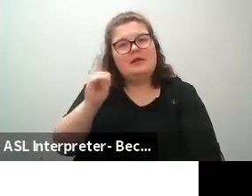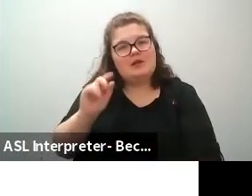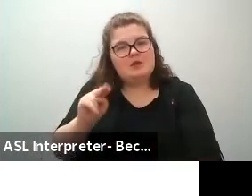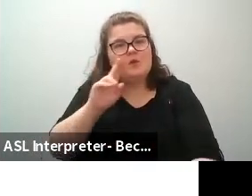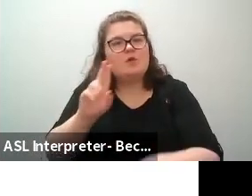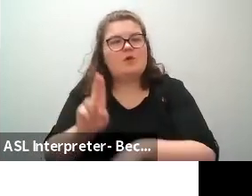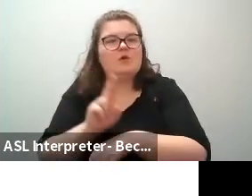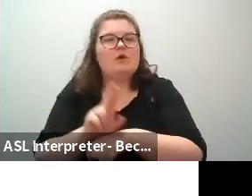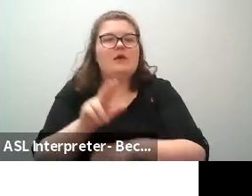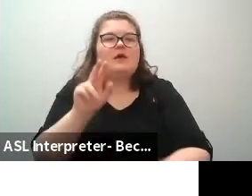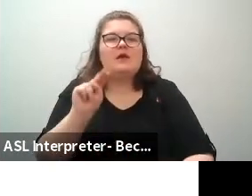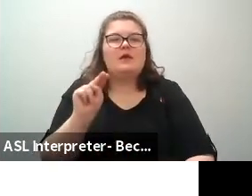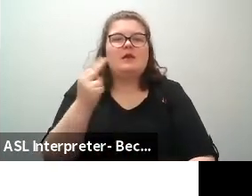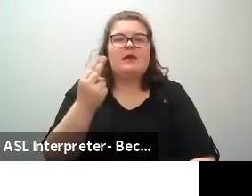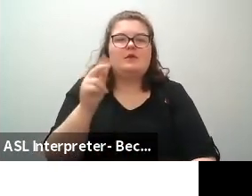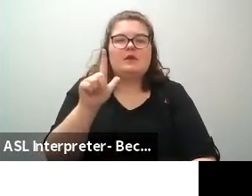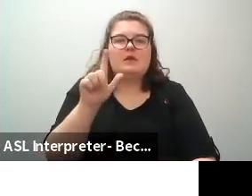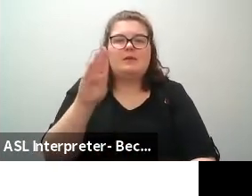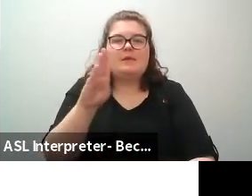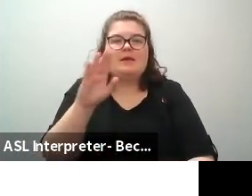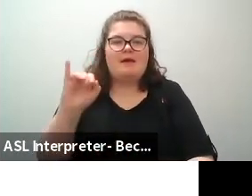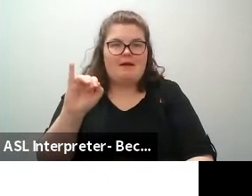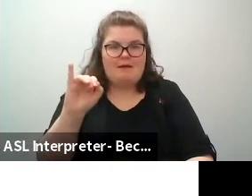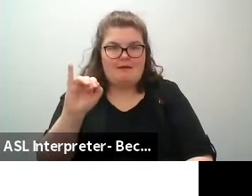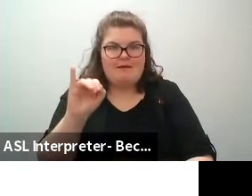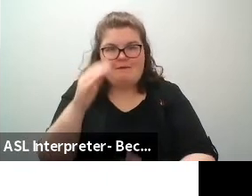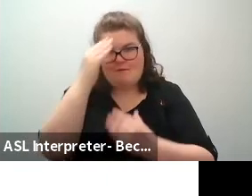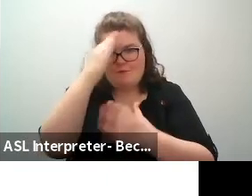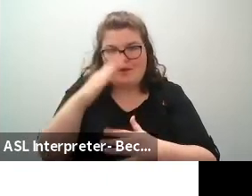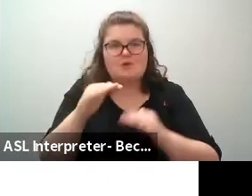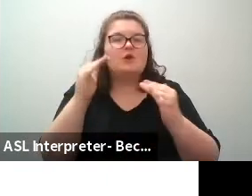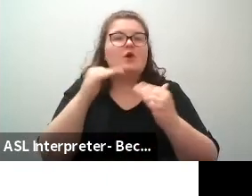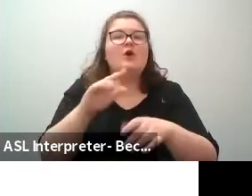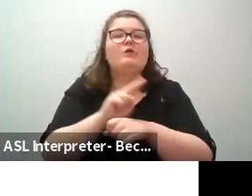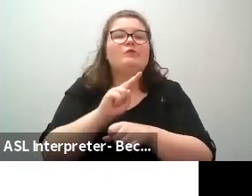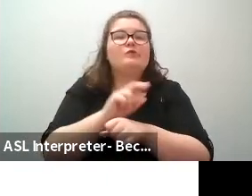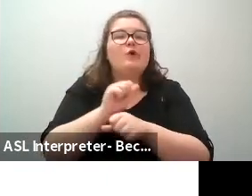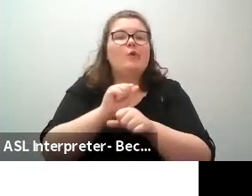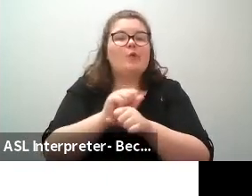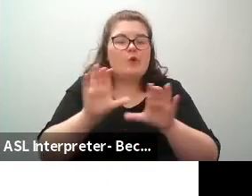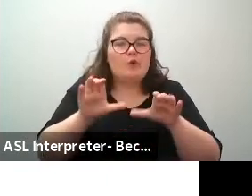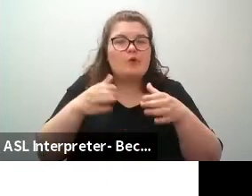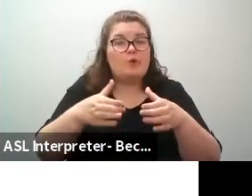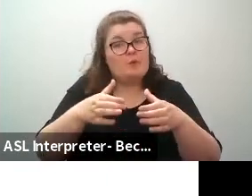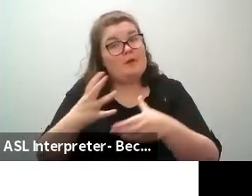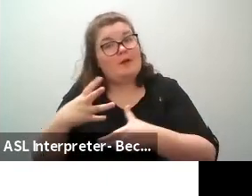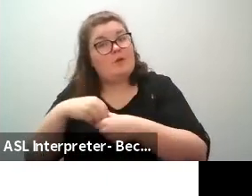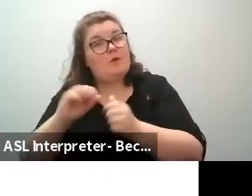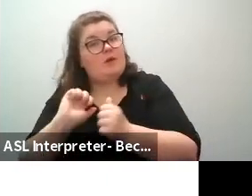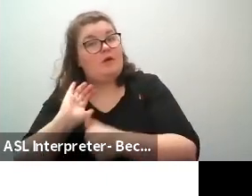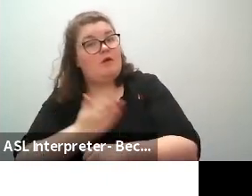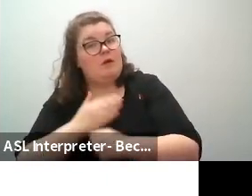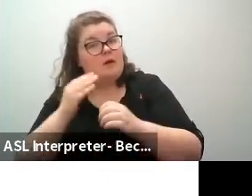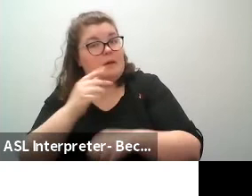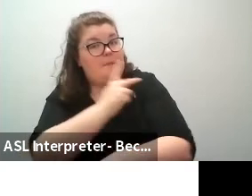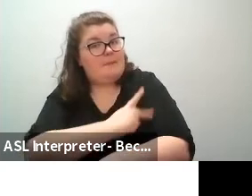NHLBI content recommendations, used a large work group of individuals from across our health system, including our patient education experts. We